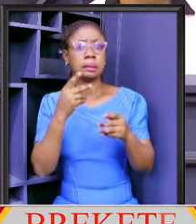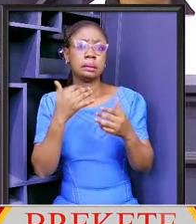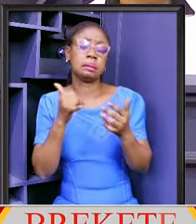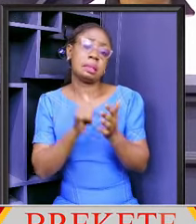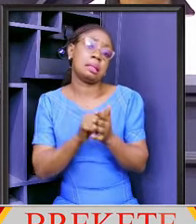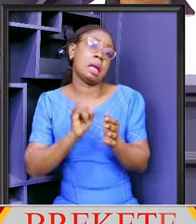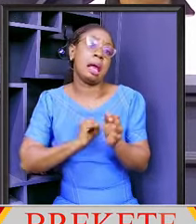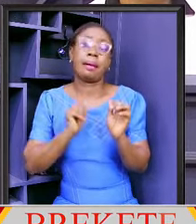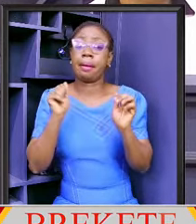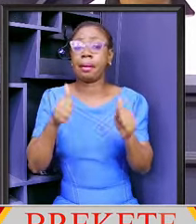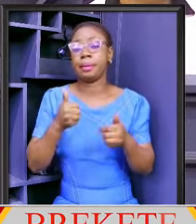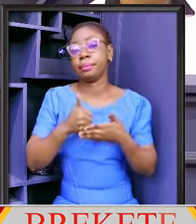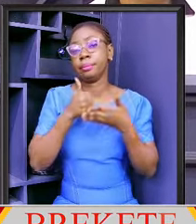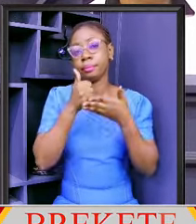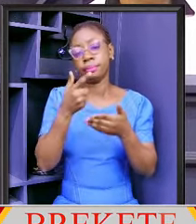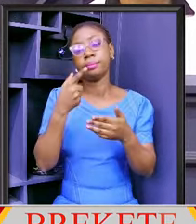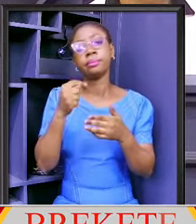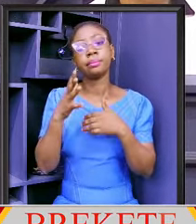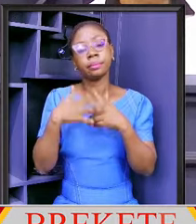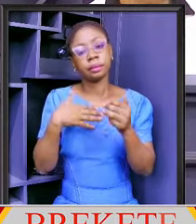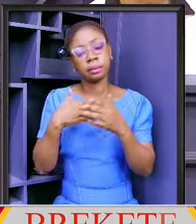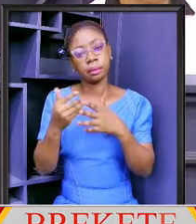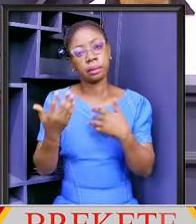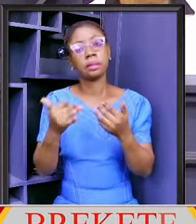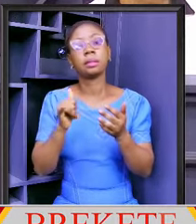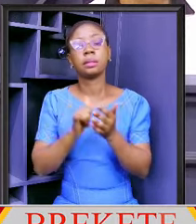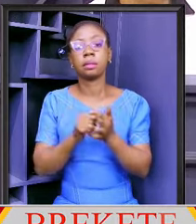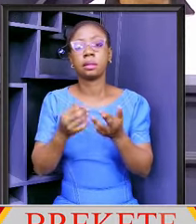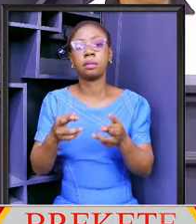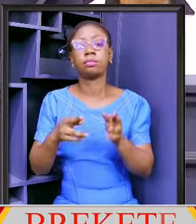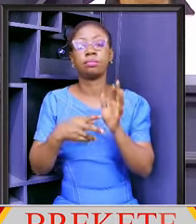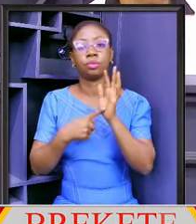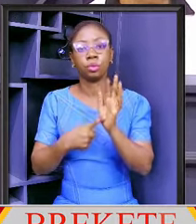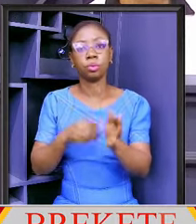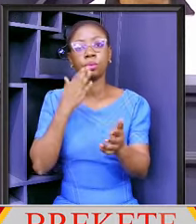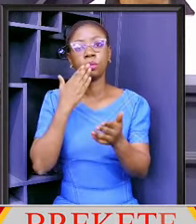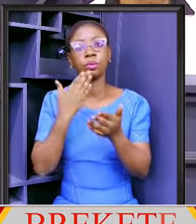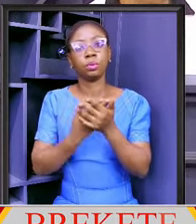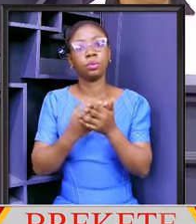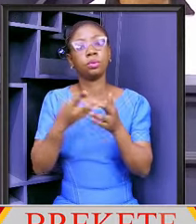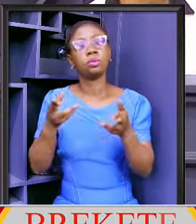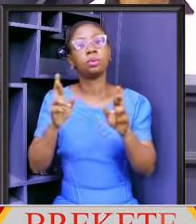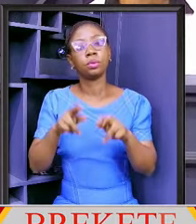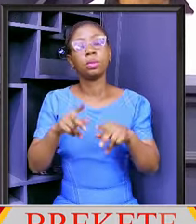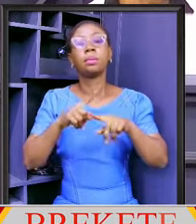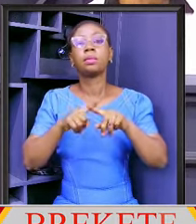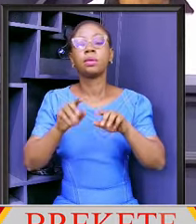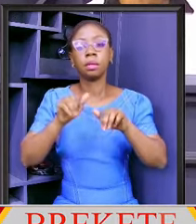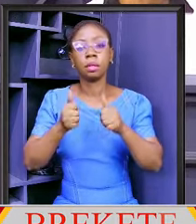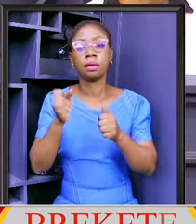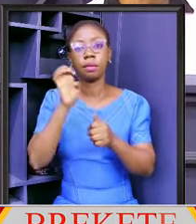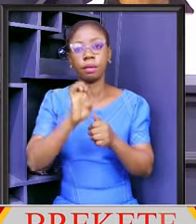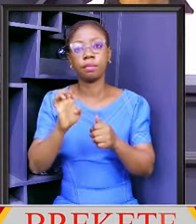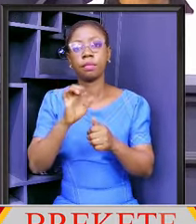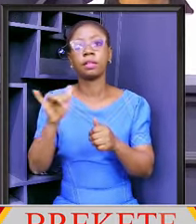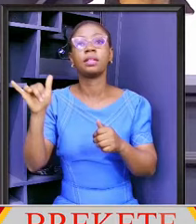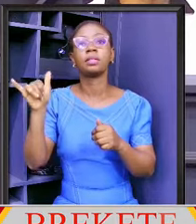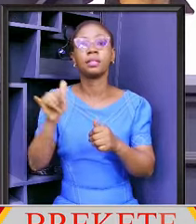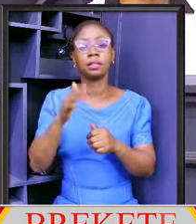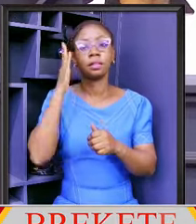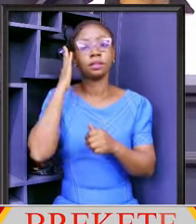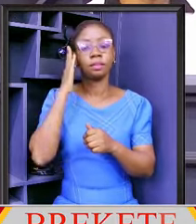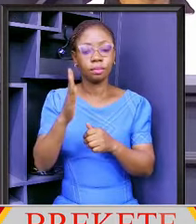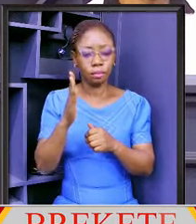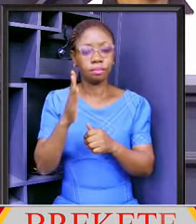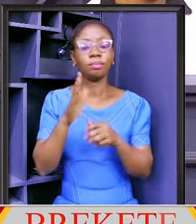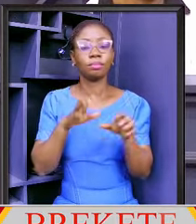matter. In the course of mediation, which don't yield several results. However, they go do the needful, my president. Without due respect,